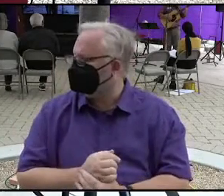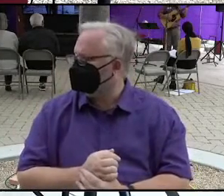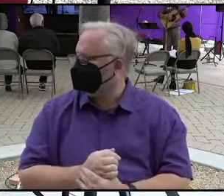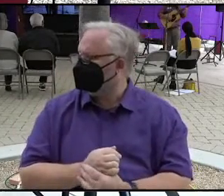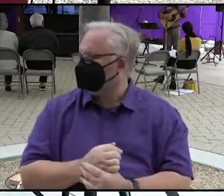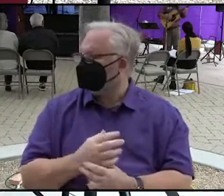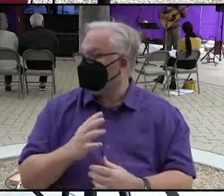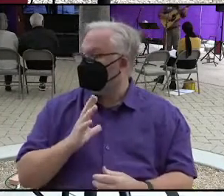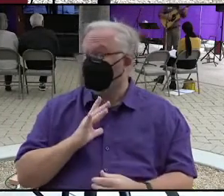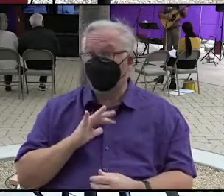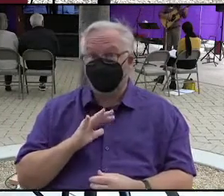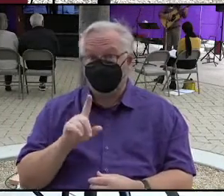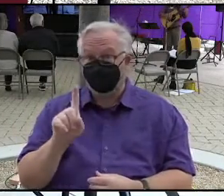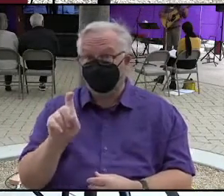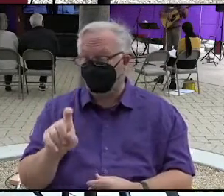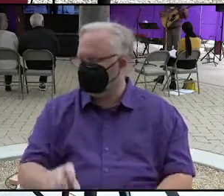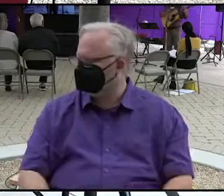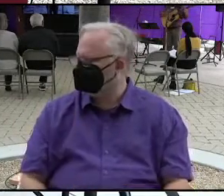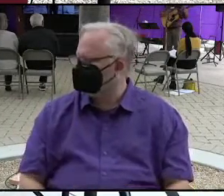it cool?